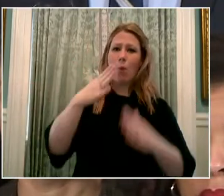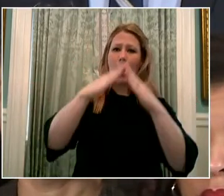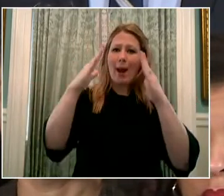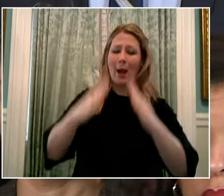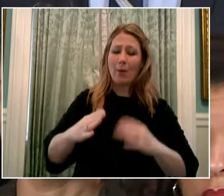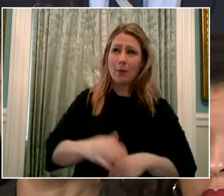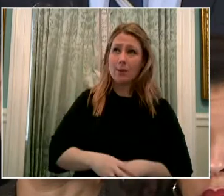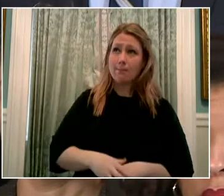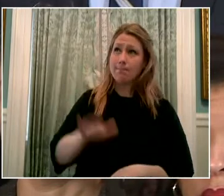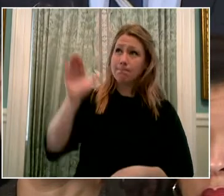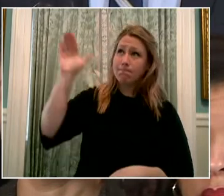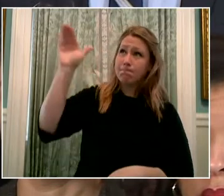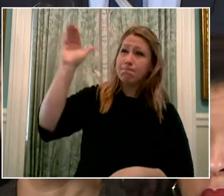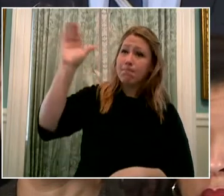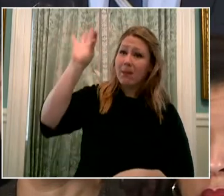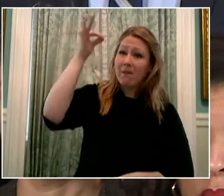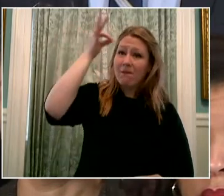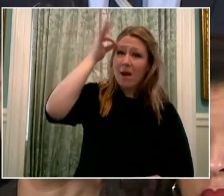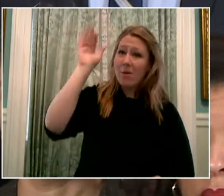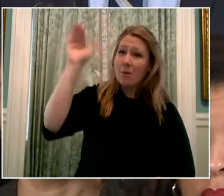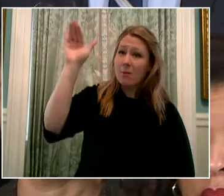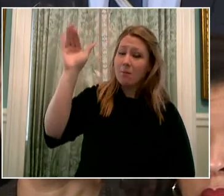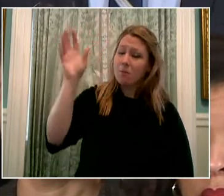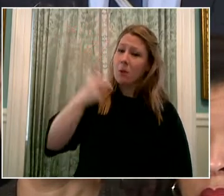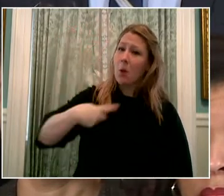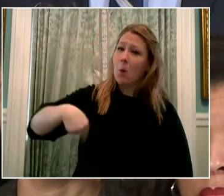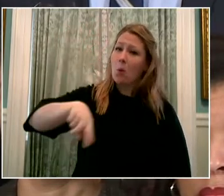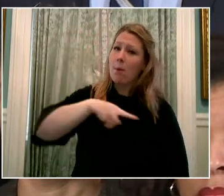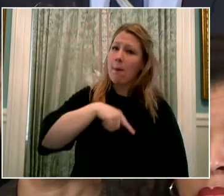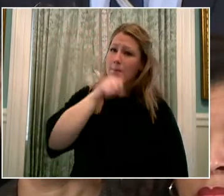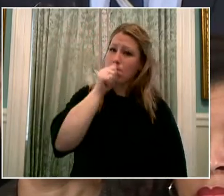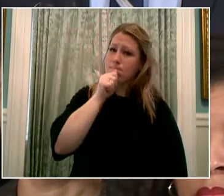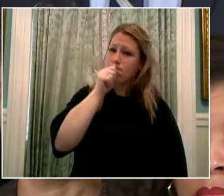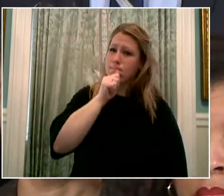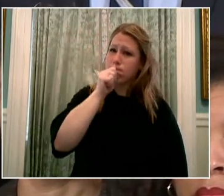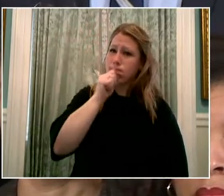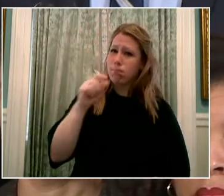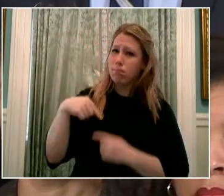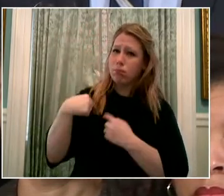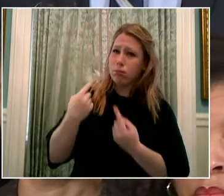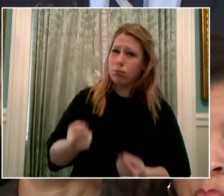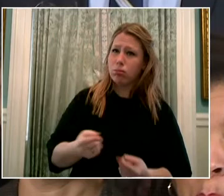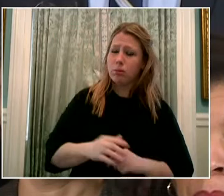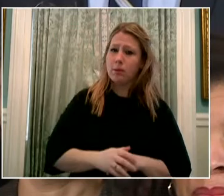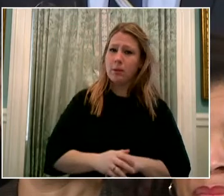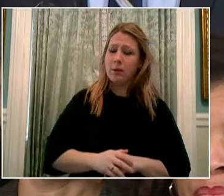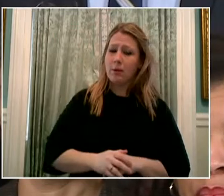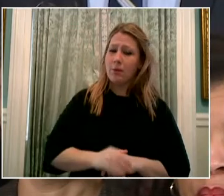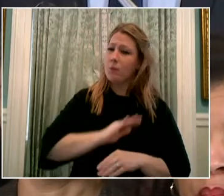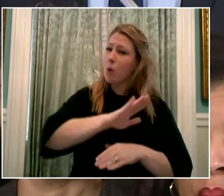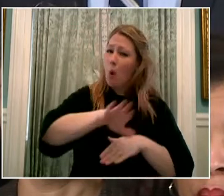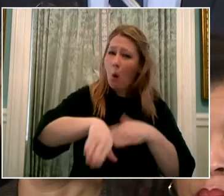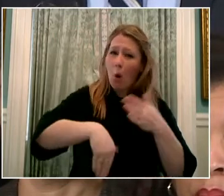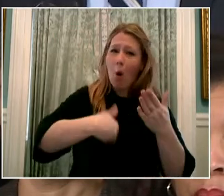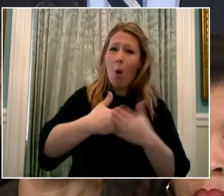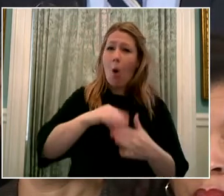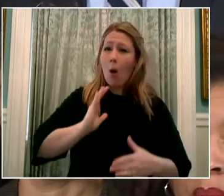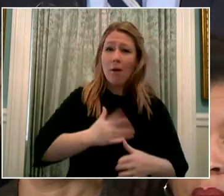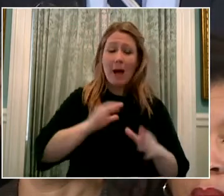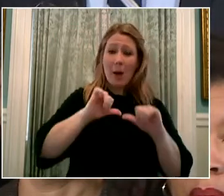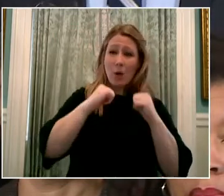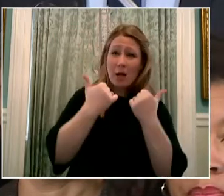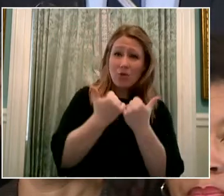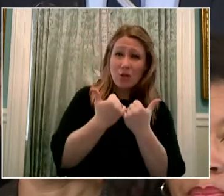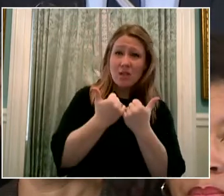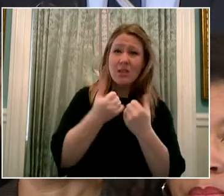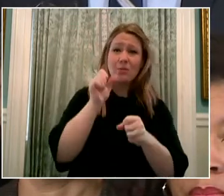the coordination of all of our agencies to come together to deal with this response. And I have to take my hat off to Deputy Mayor